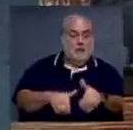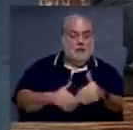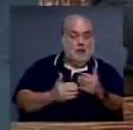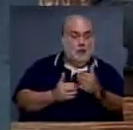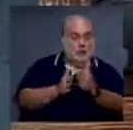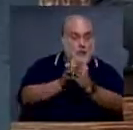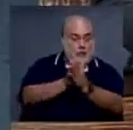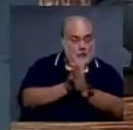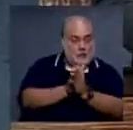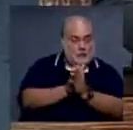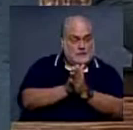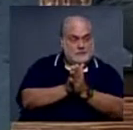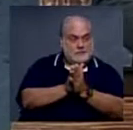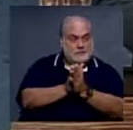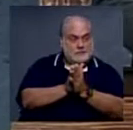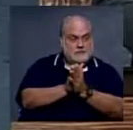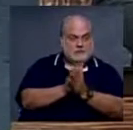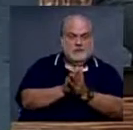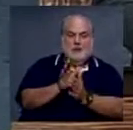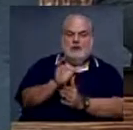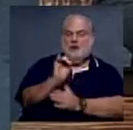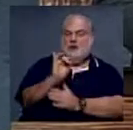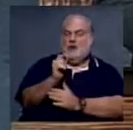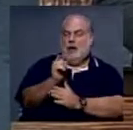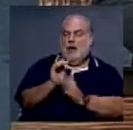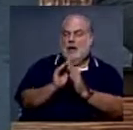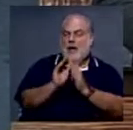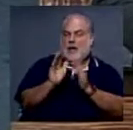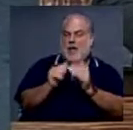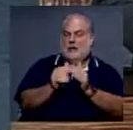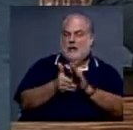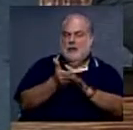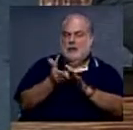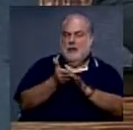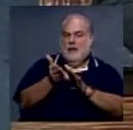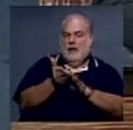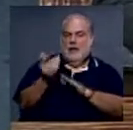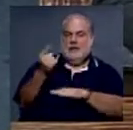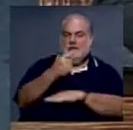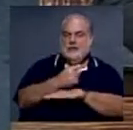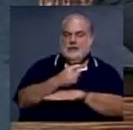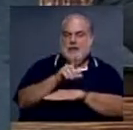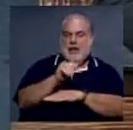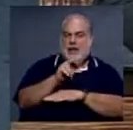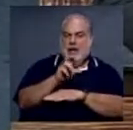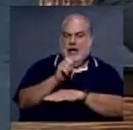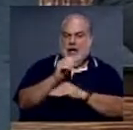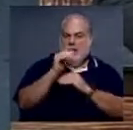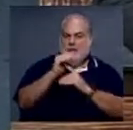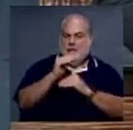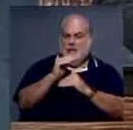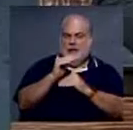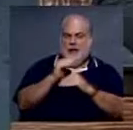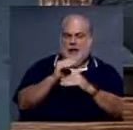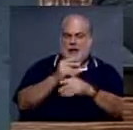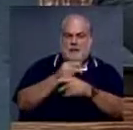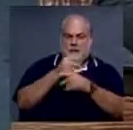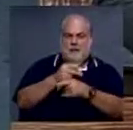request was that the Dog House operates a dog grooming, bathing, daycare, and limited boarding